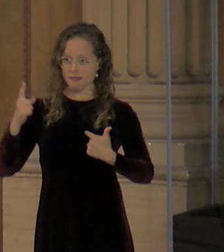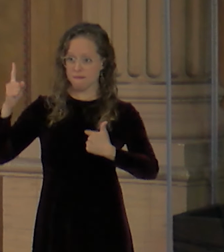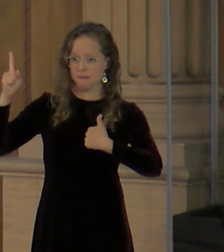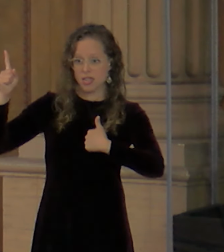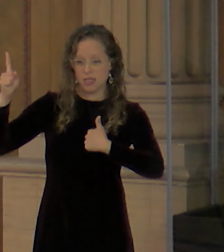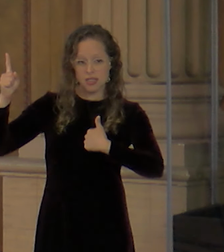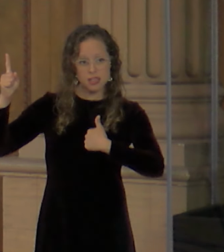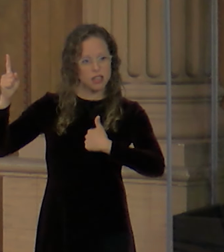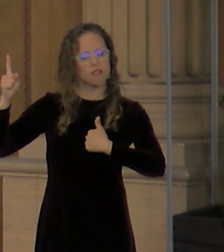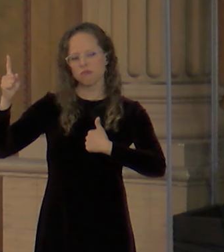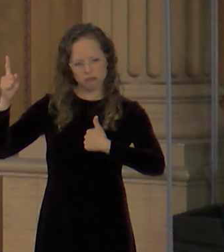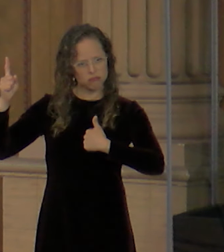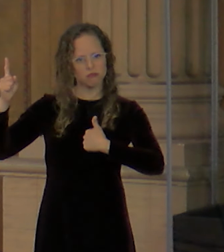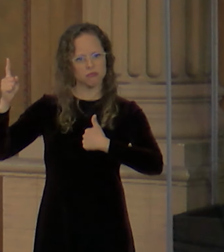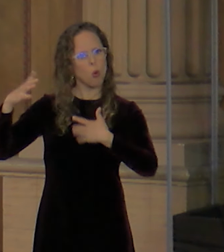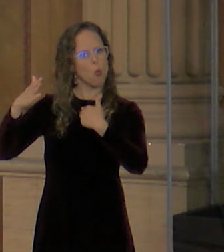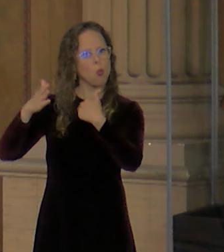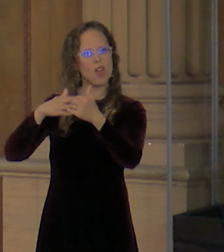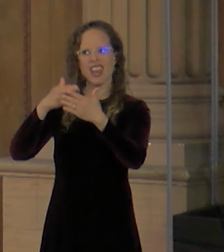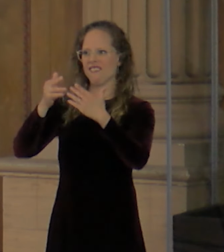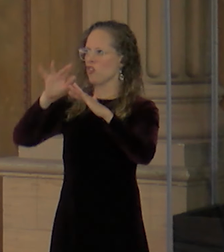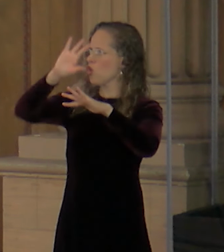Whatever is under the whole heaven is mine.